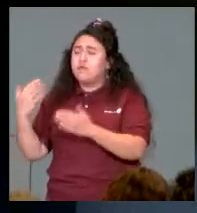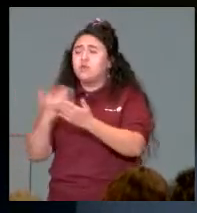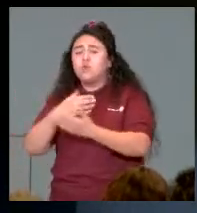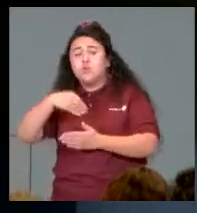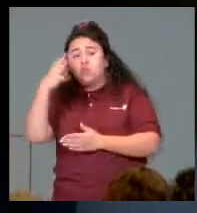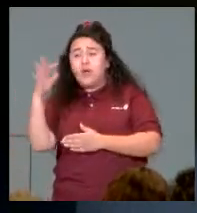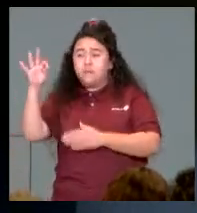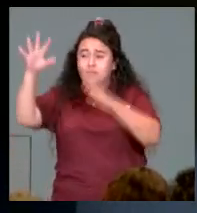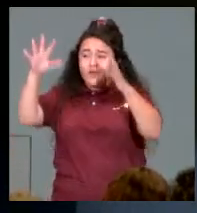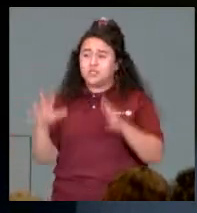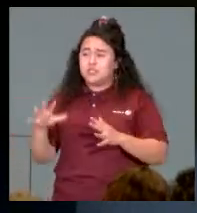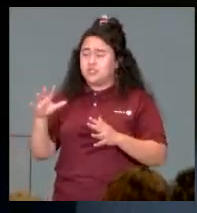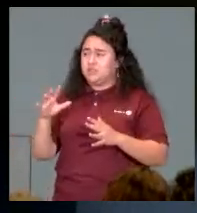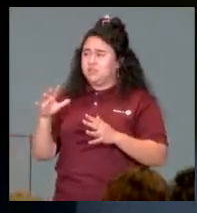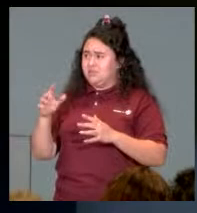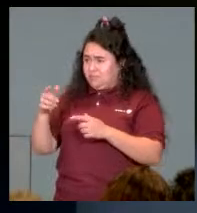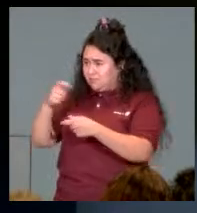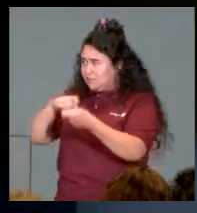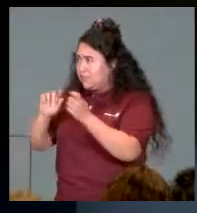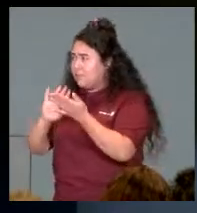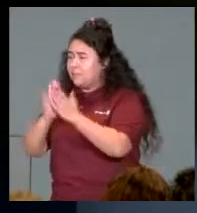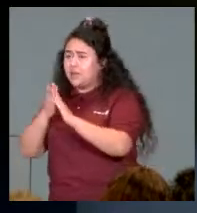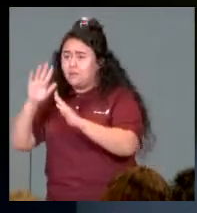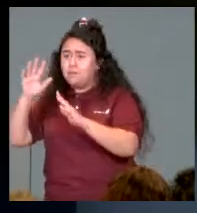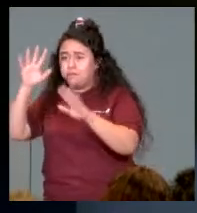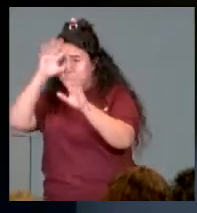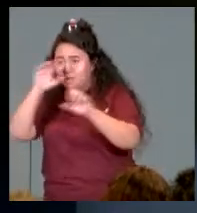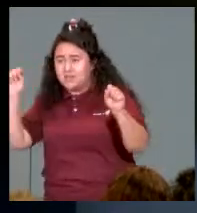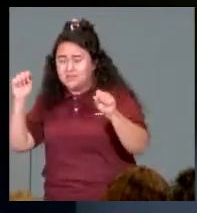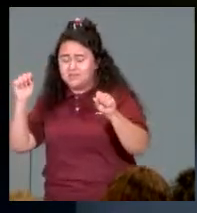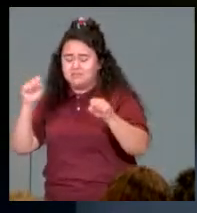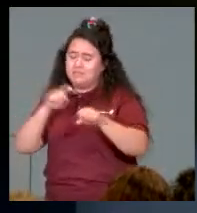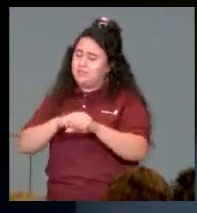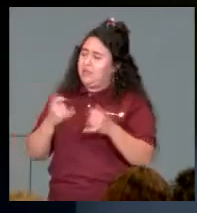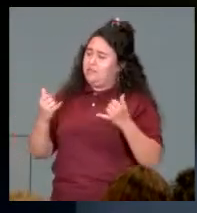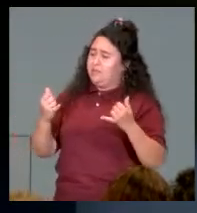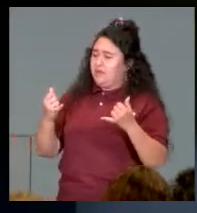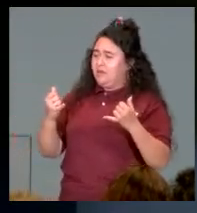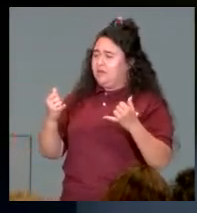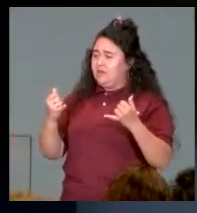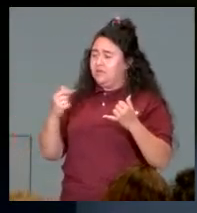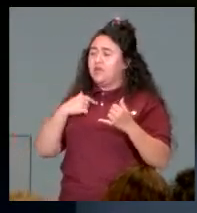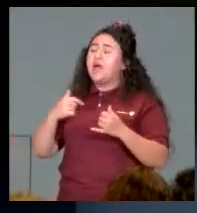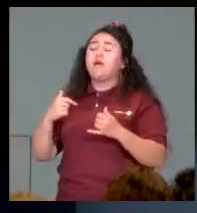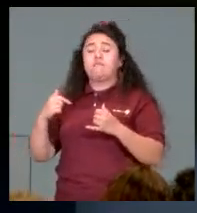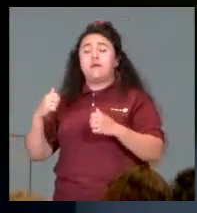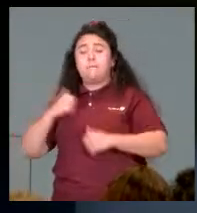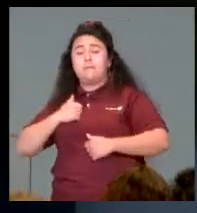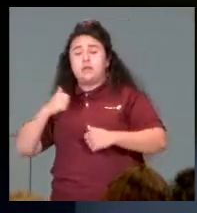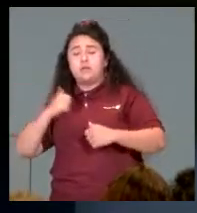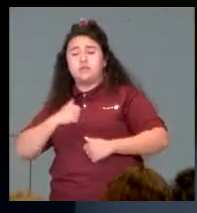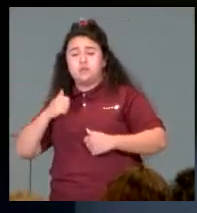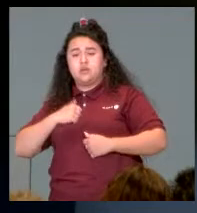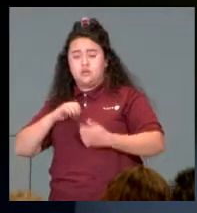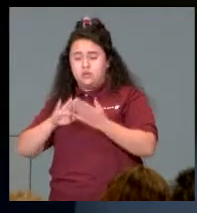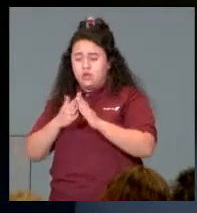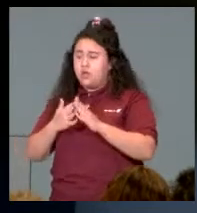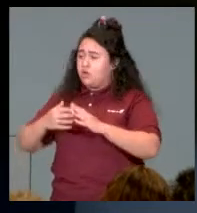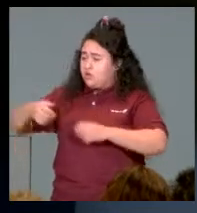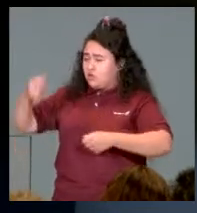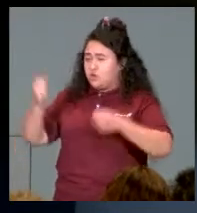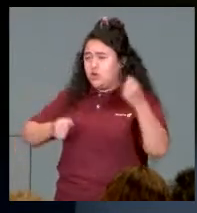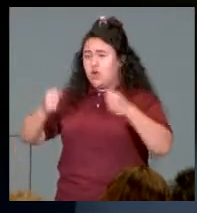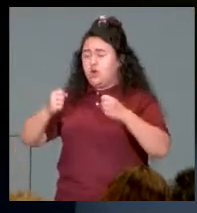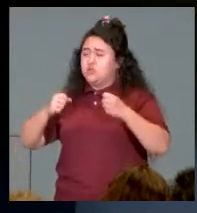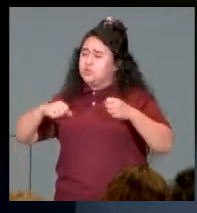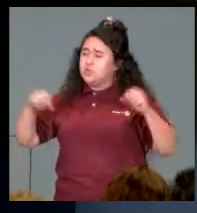in an abstract painting of a president. Bought slavery some time, didn't it? The tangent screeches of military boats and election Tuesday cars. I mean, cold-blooded studying leg